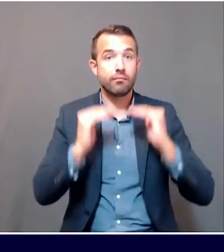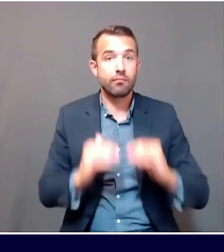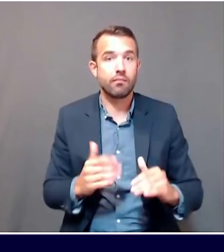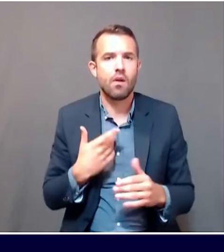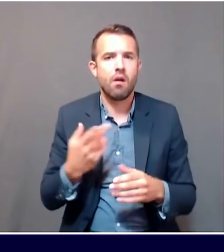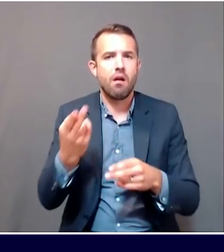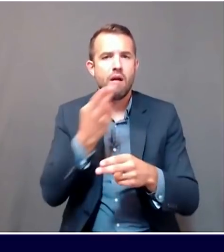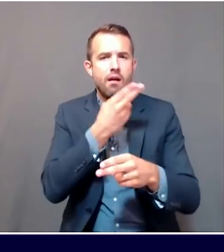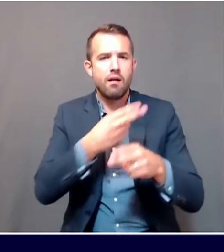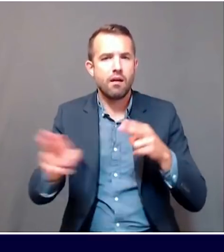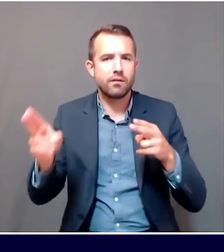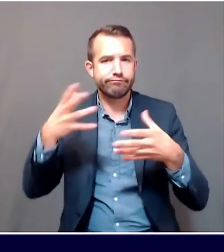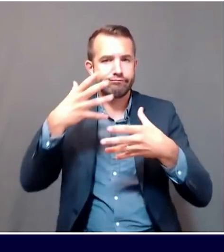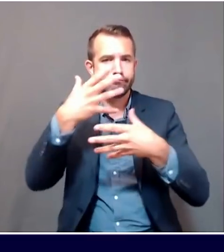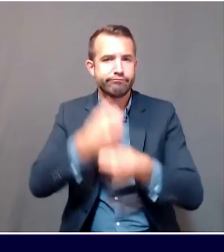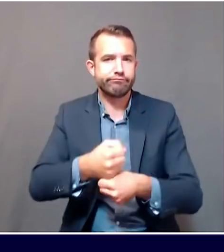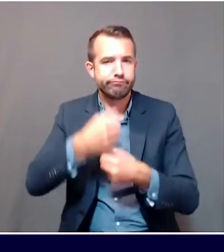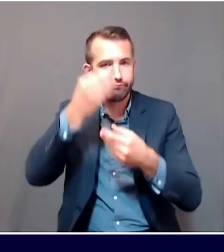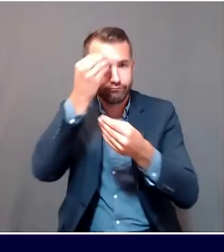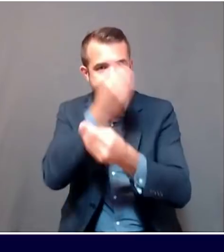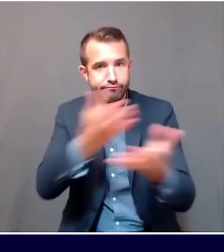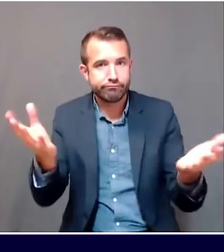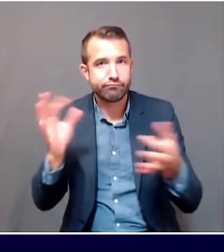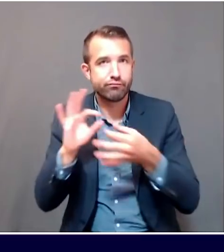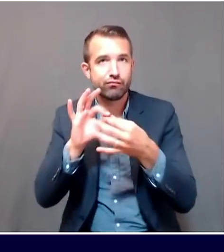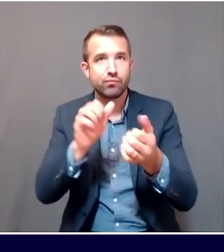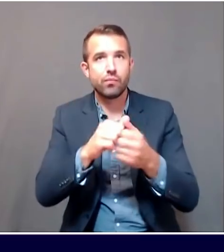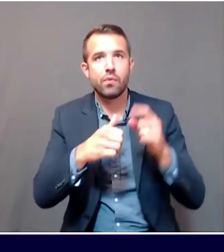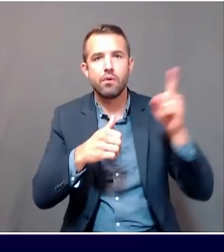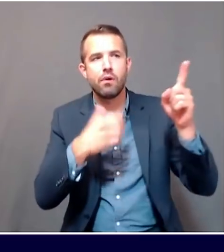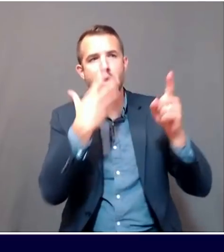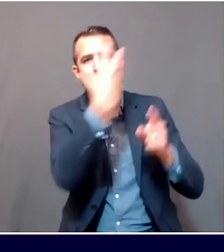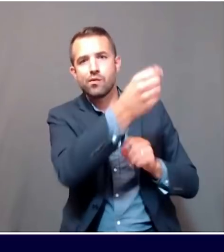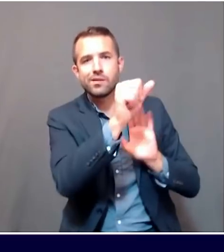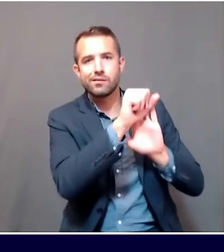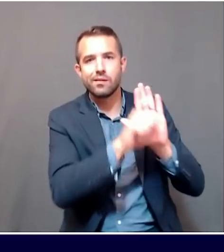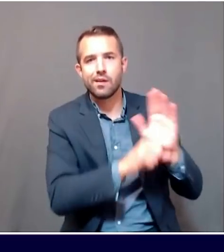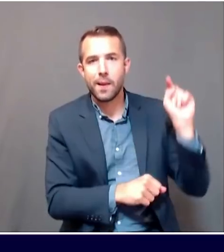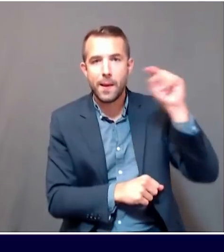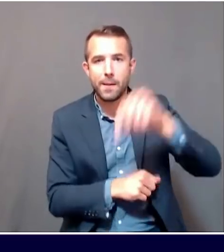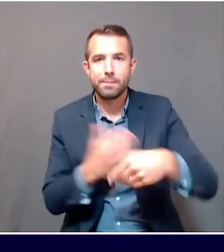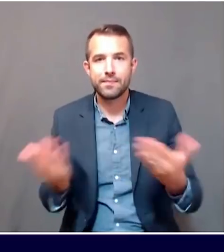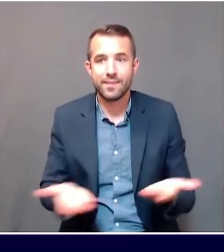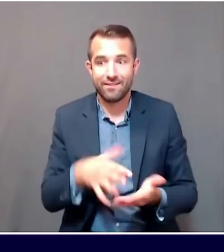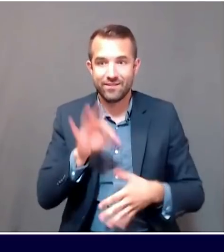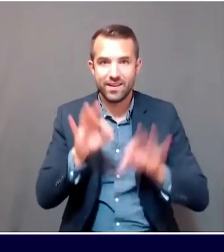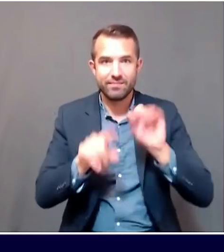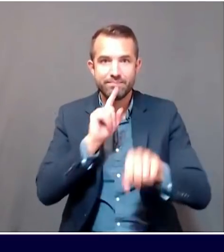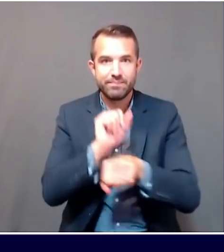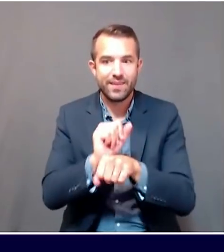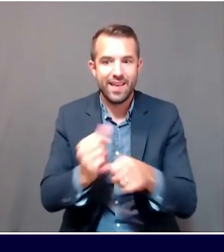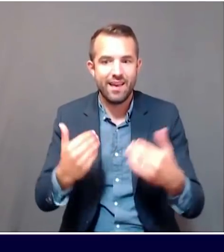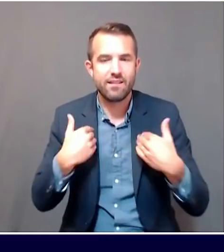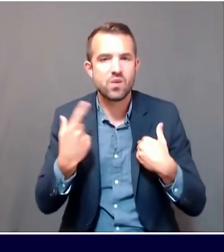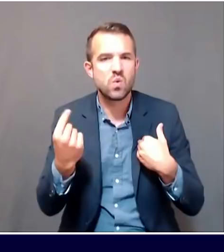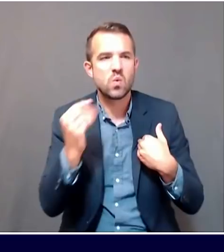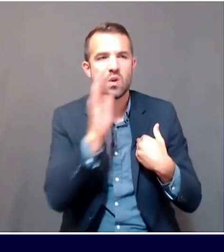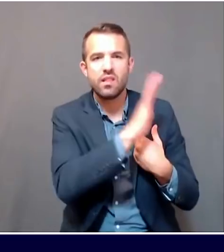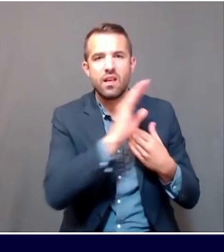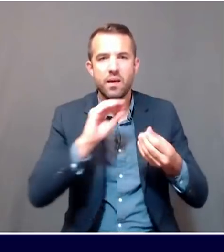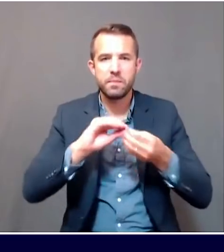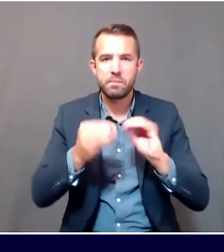testing volumes among out-of-state individuals. As of this morning, there have been